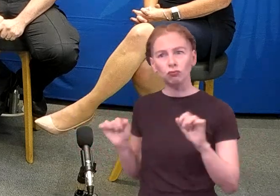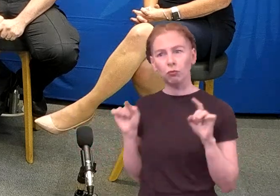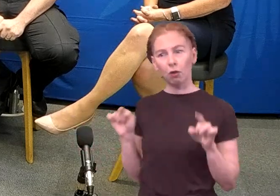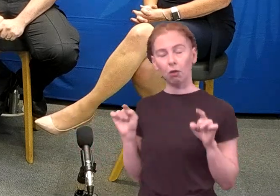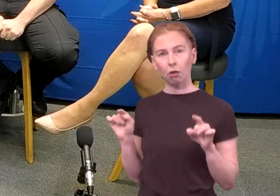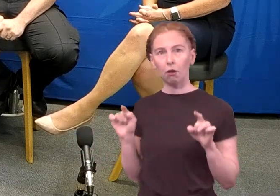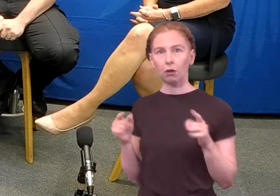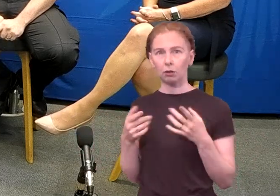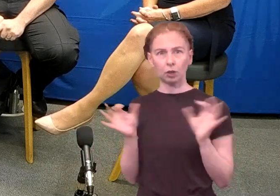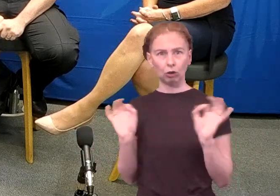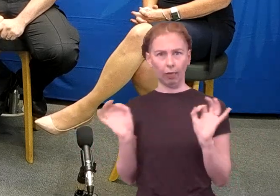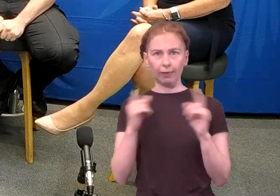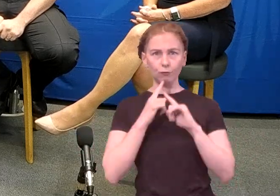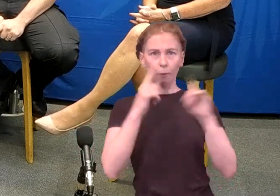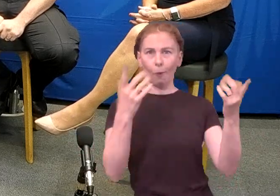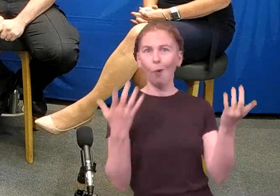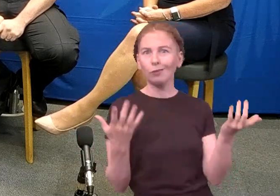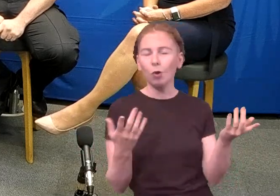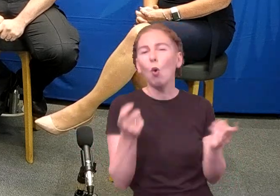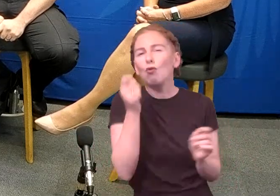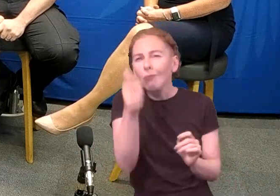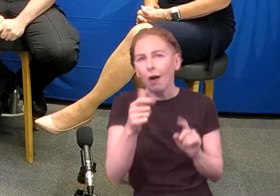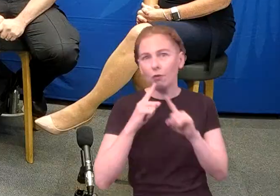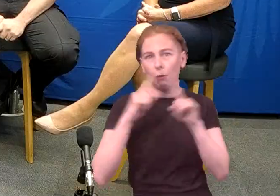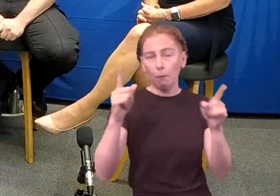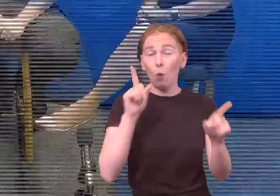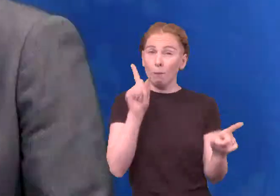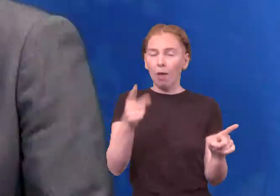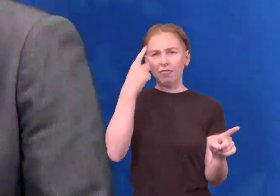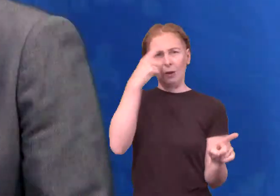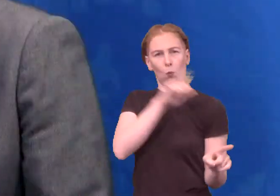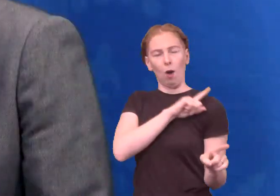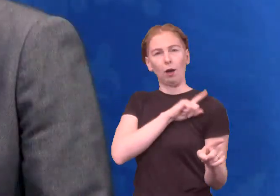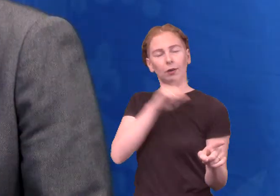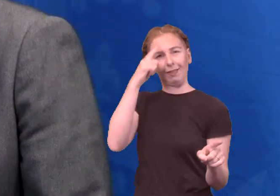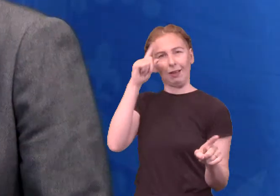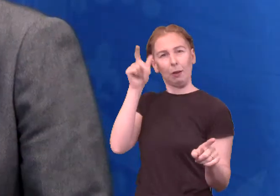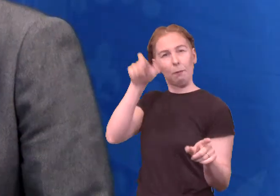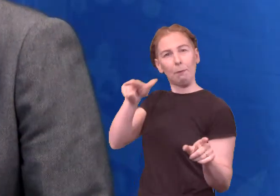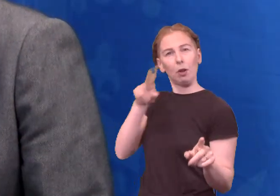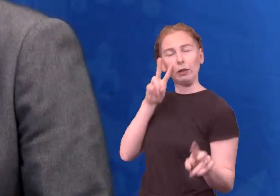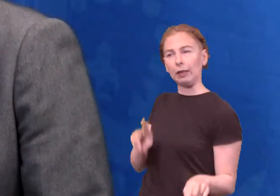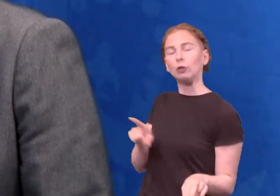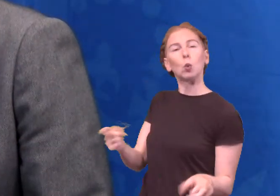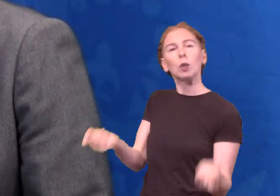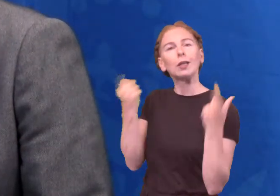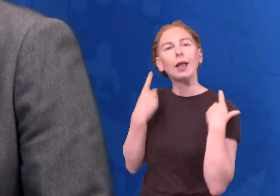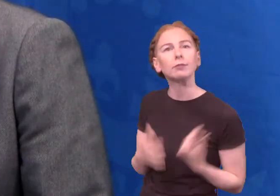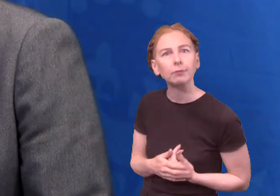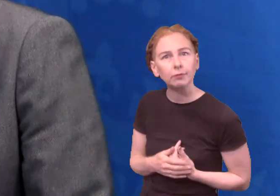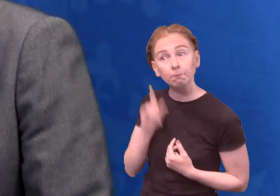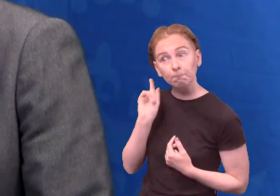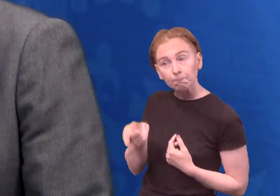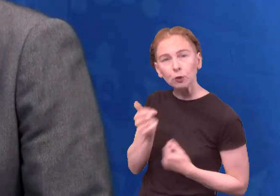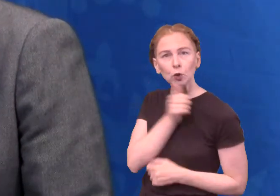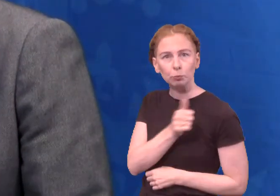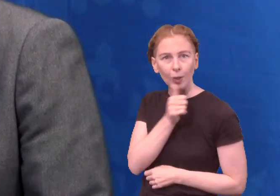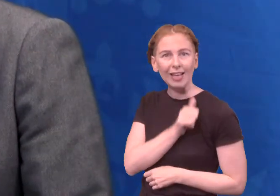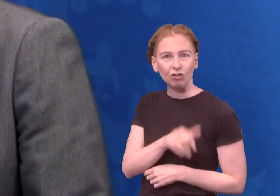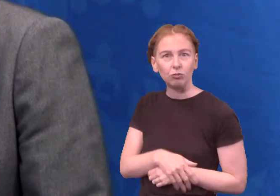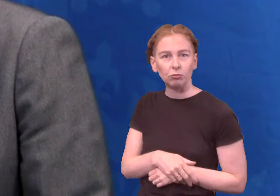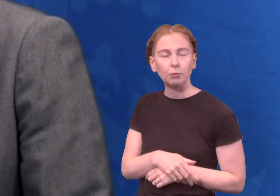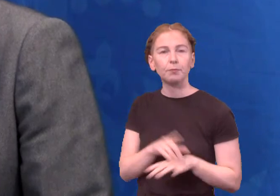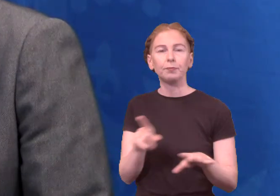understanding. Okay, thank you. So I think the picture in Surrey in relation to the trends we're seeing